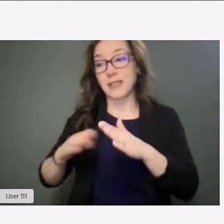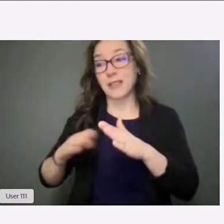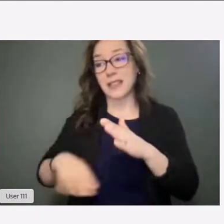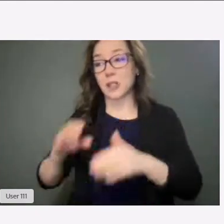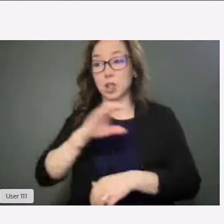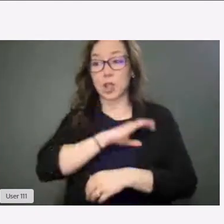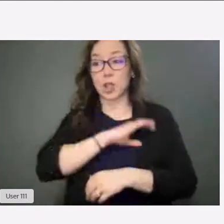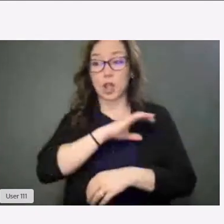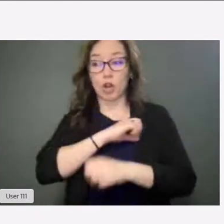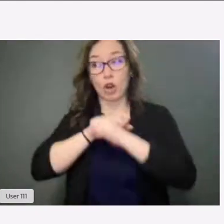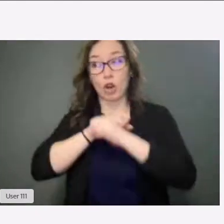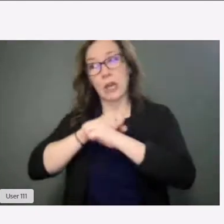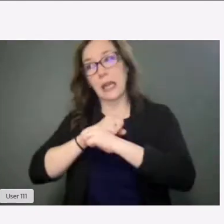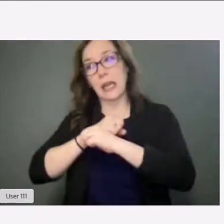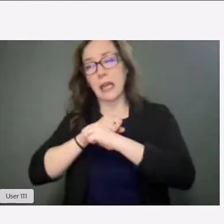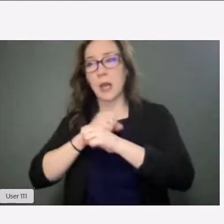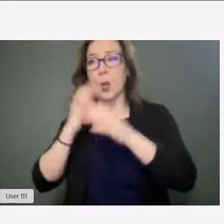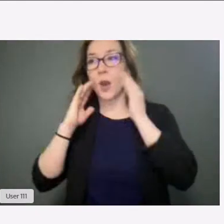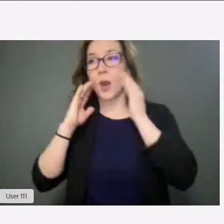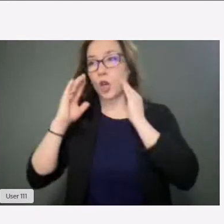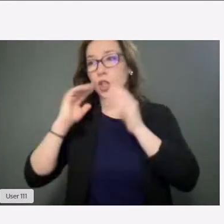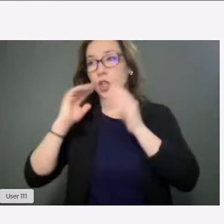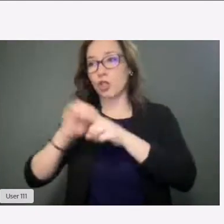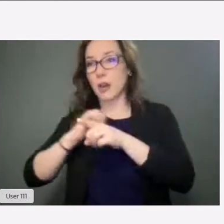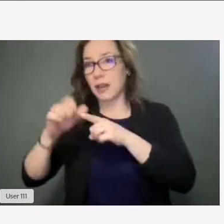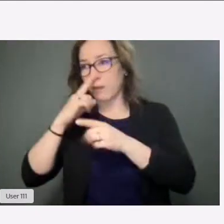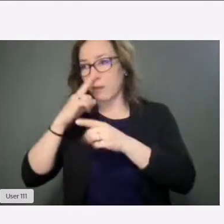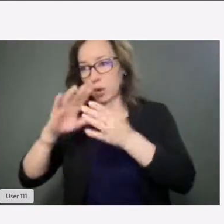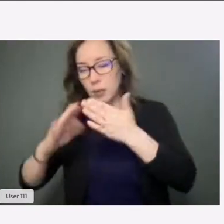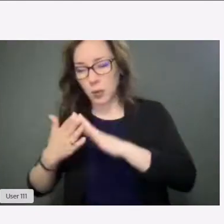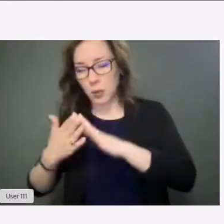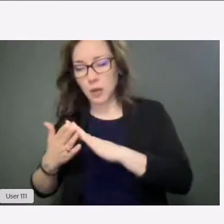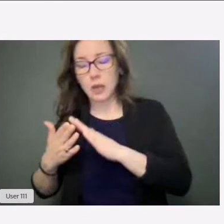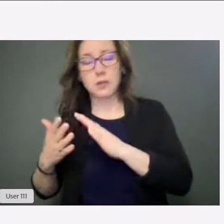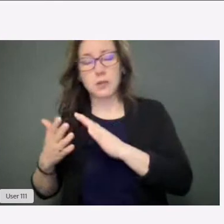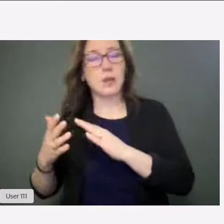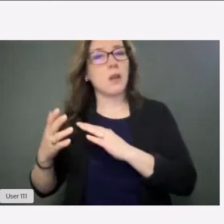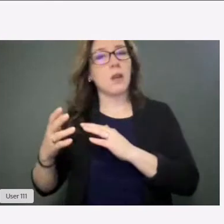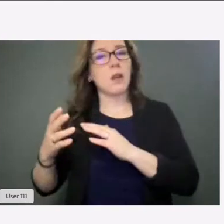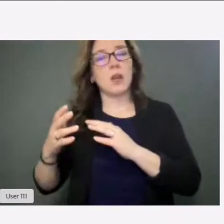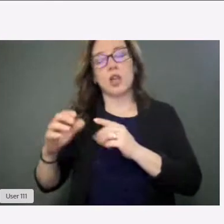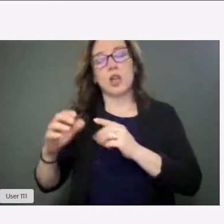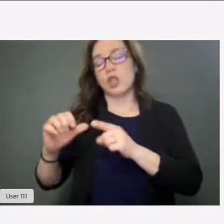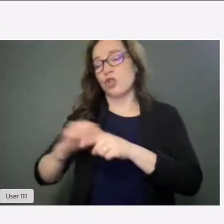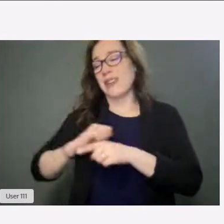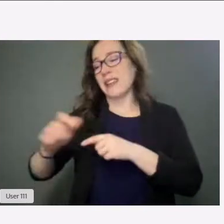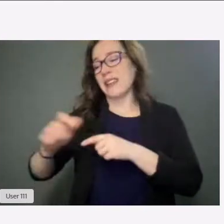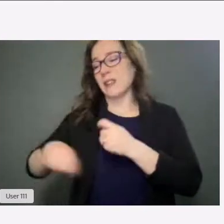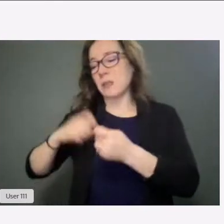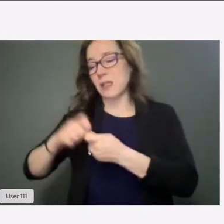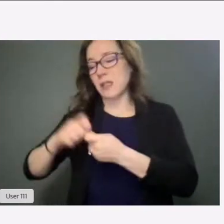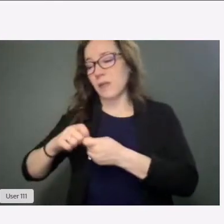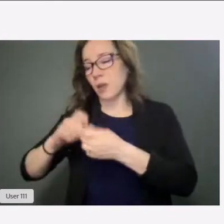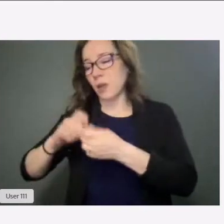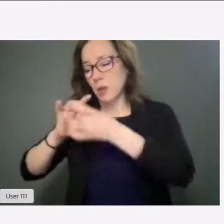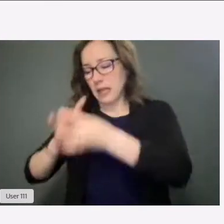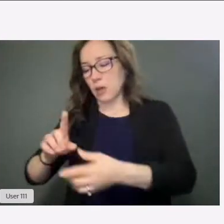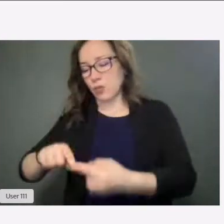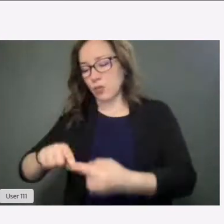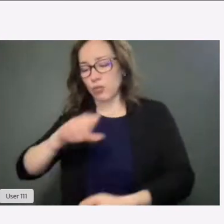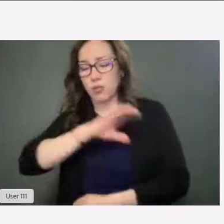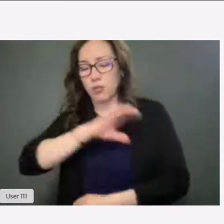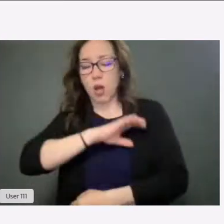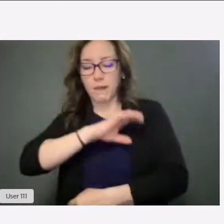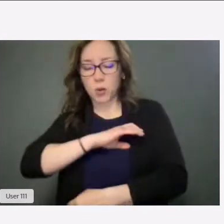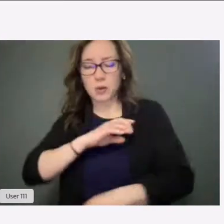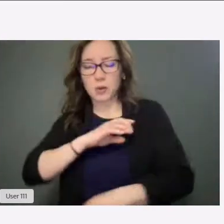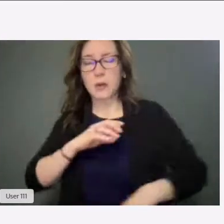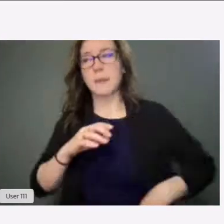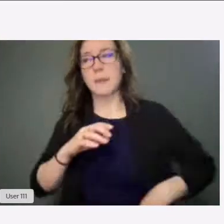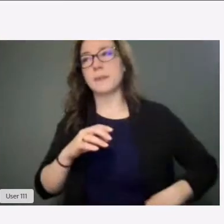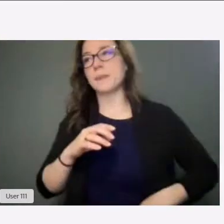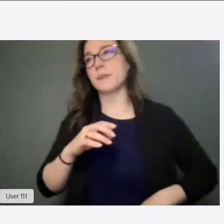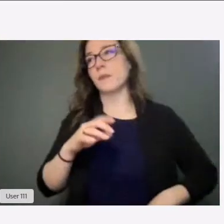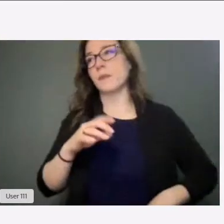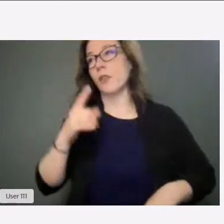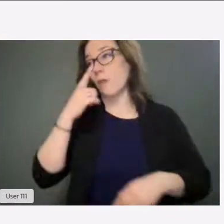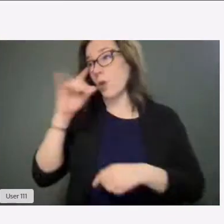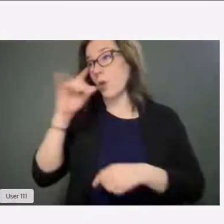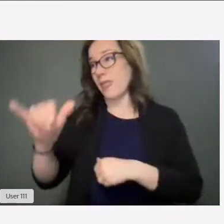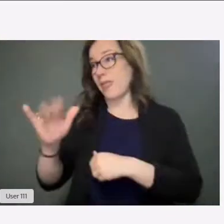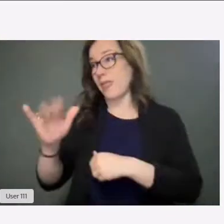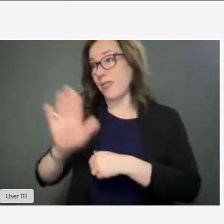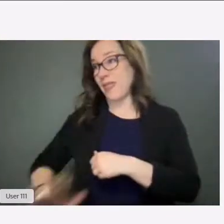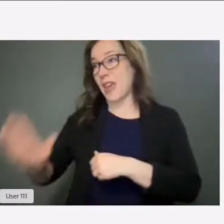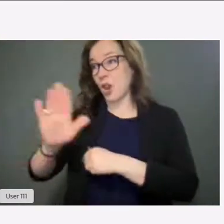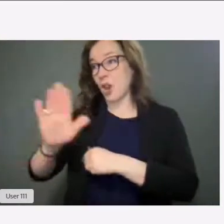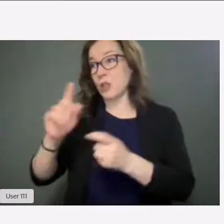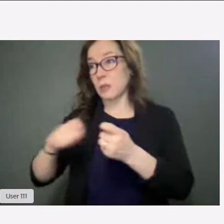for communities. You can have, you know, training specific to law enforcement for their specific roles in the